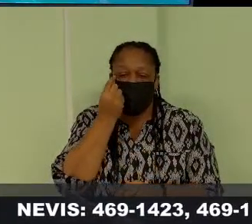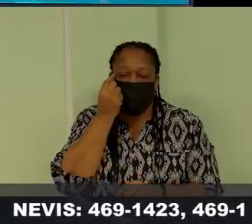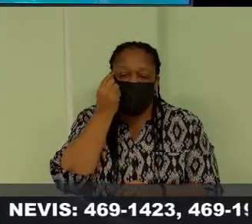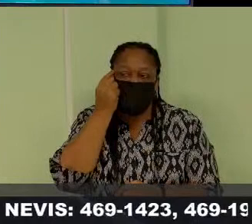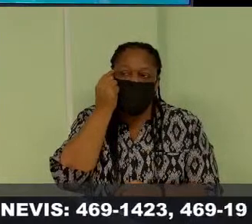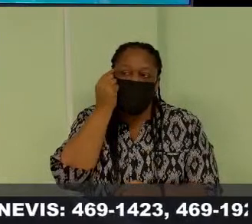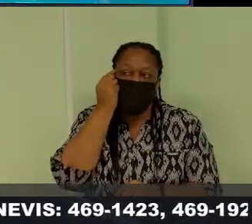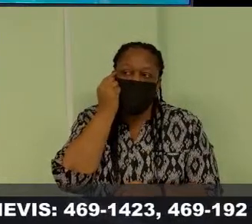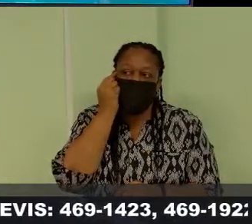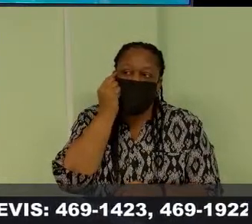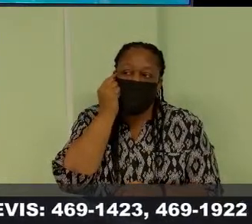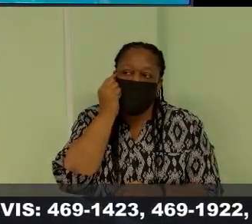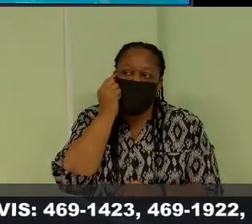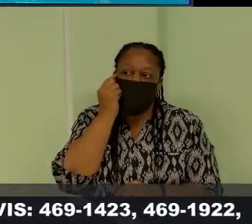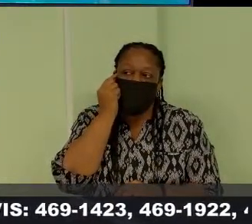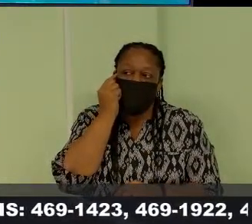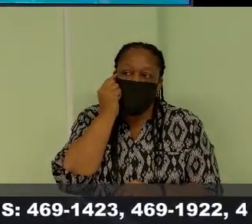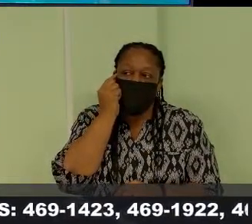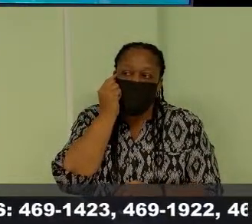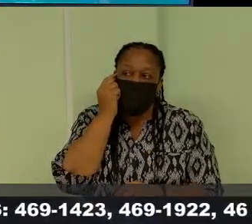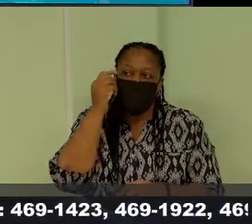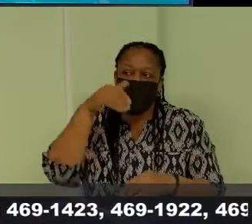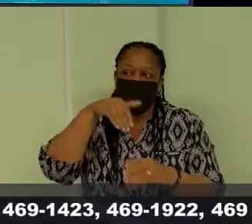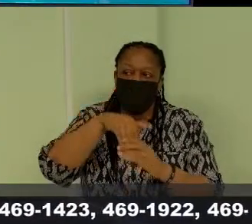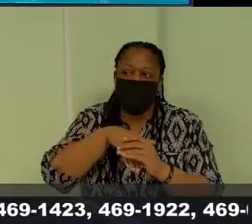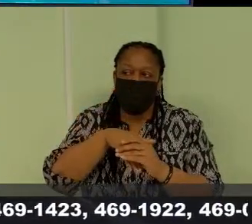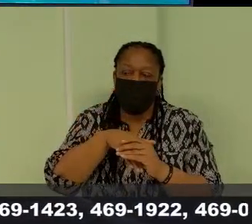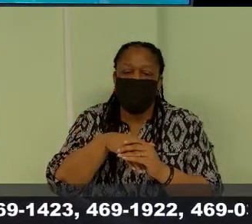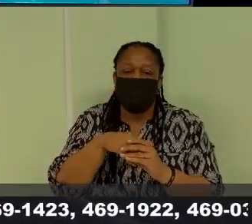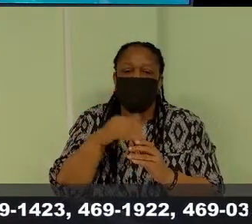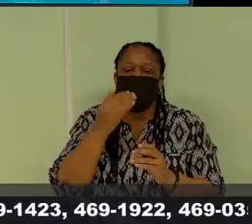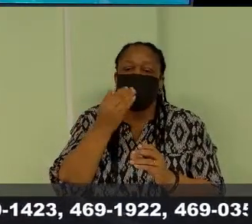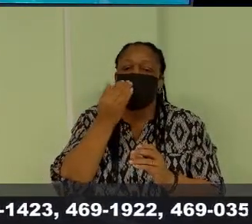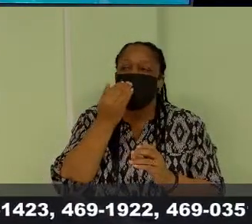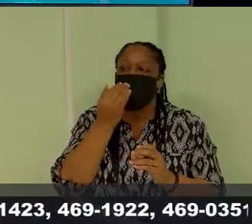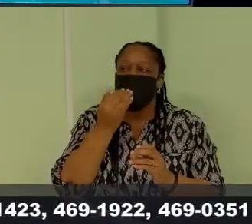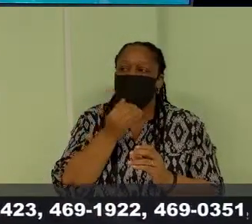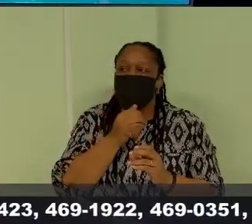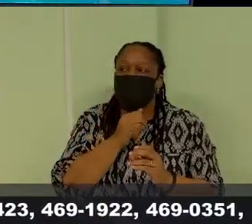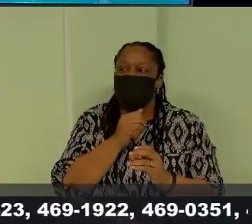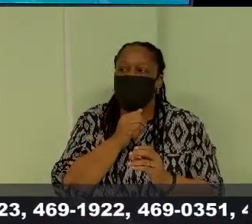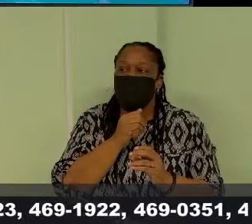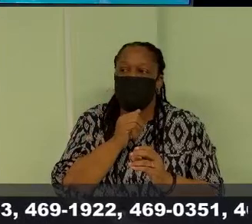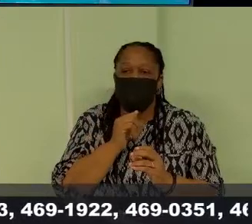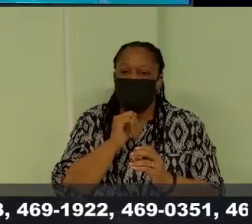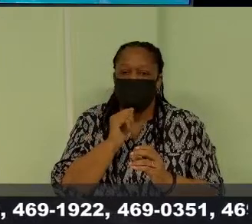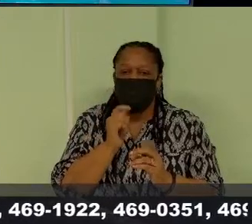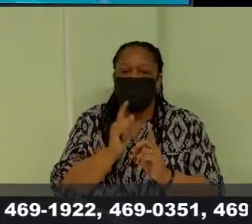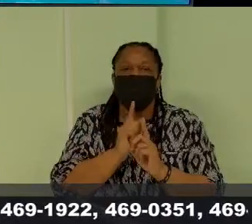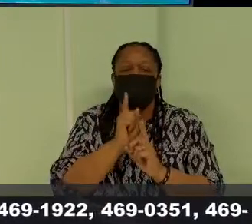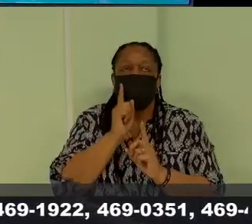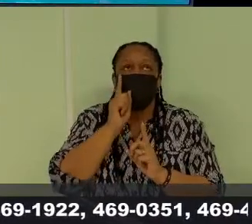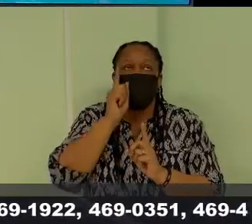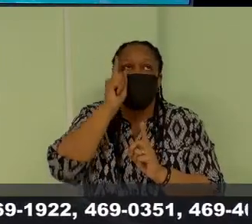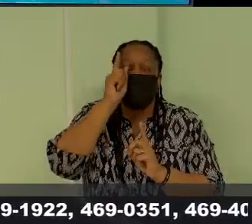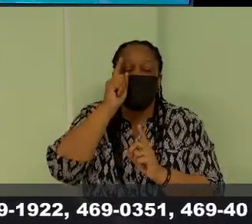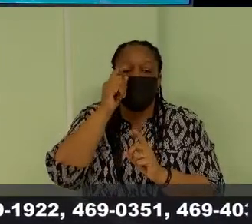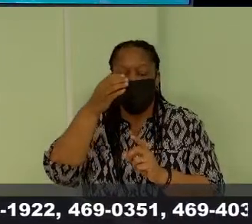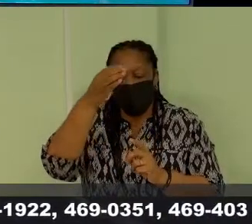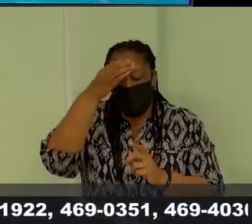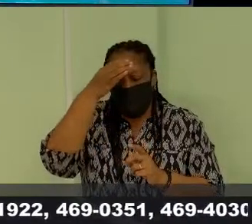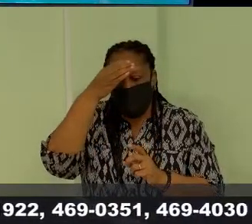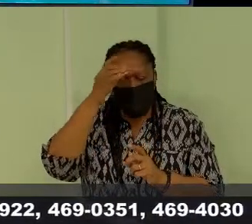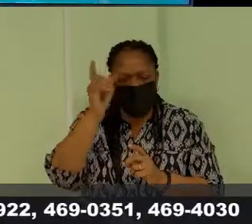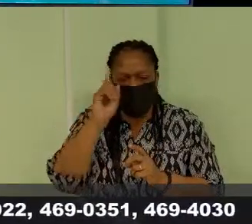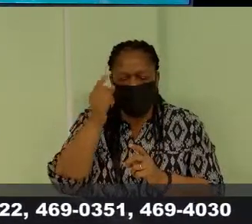traveling parallel to the roof of the mouth. It is not intended to go up towards what's called the